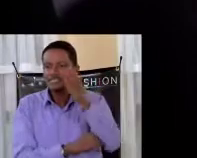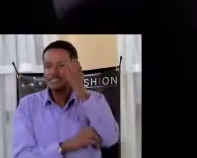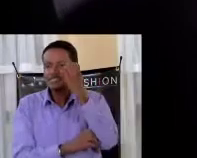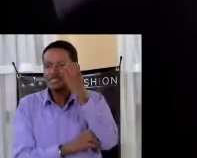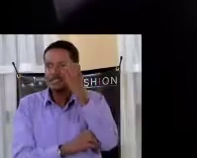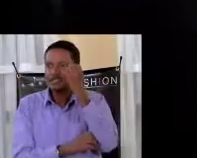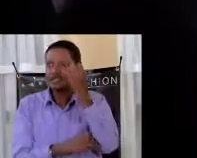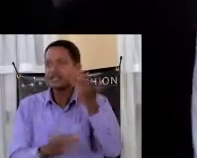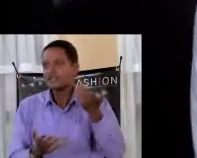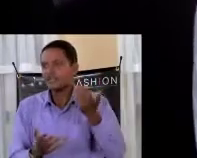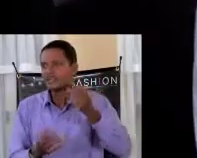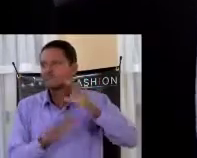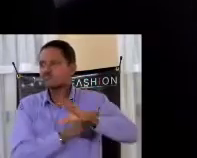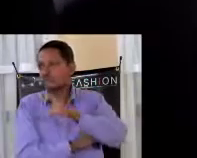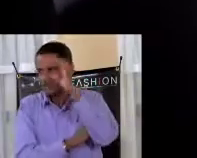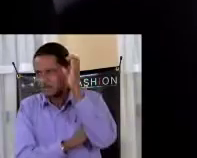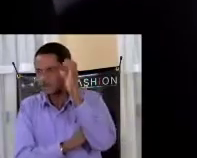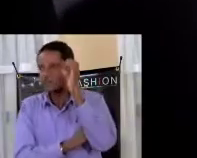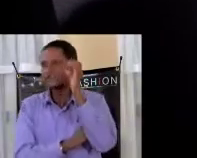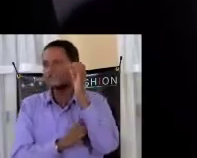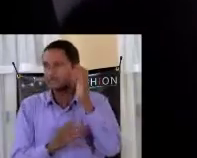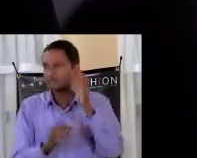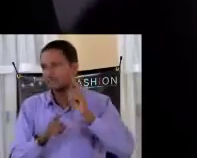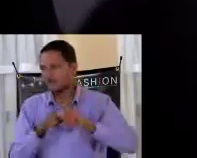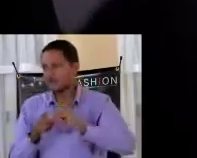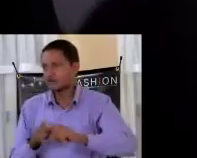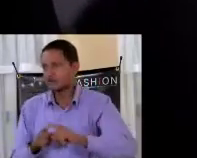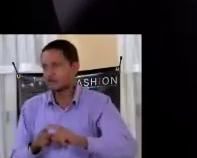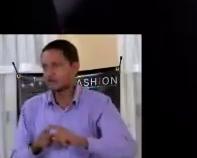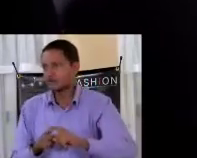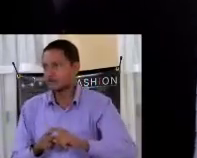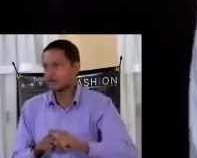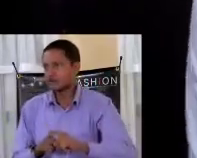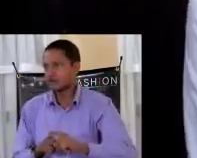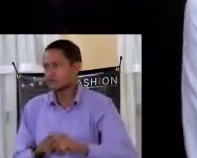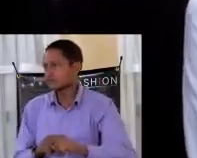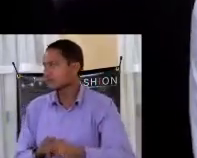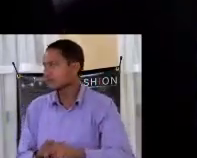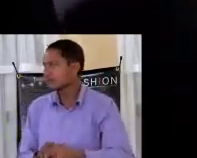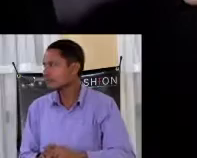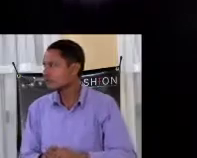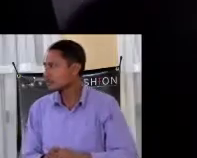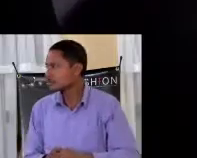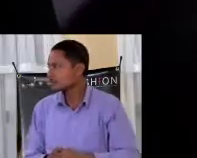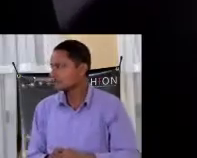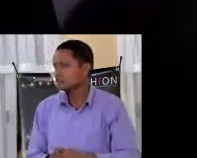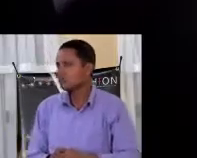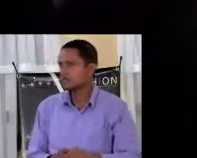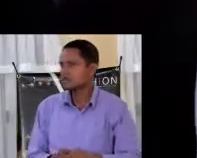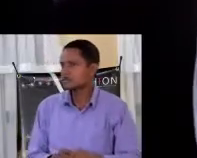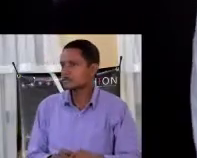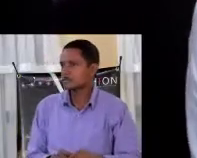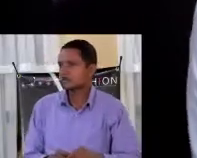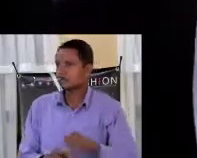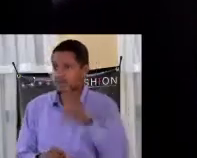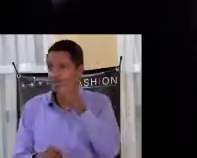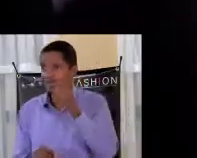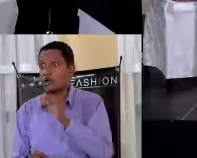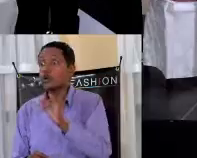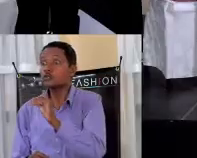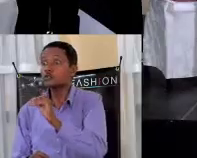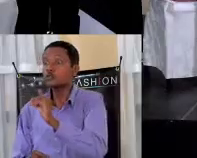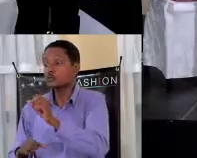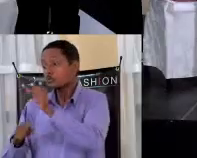So we don't know where I'm thinking. We're looking at when we jamming, what we doing, you know? And then in the middle of all that, you have work.